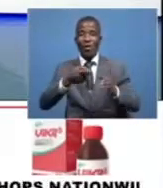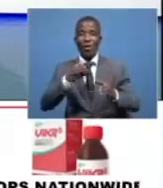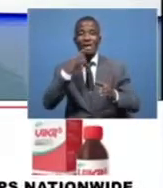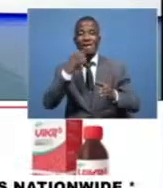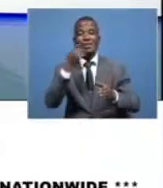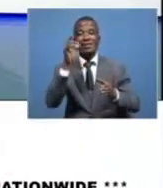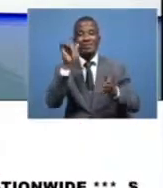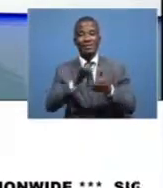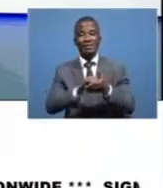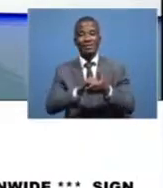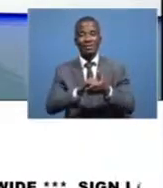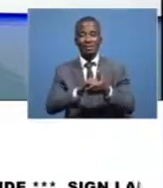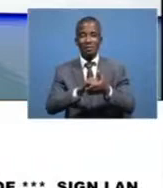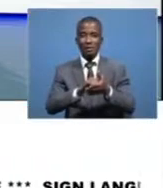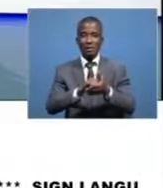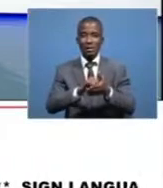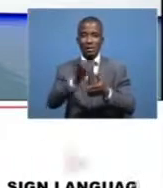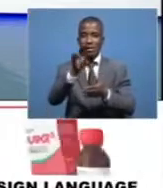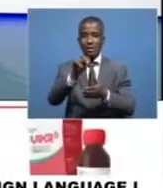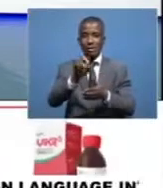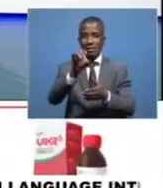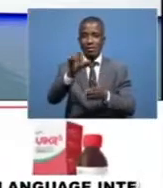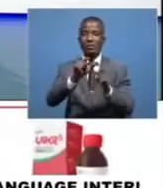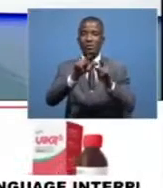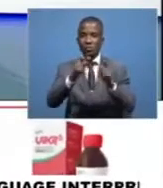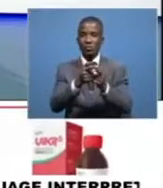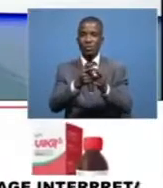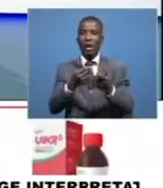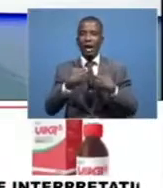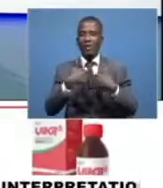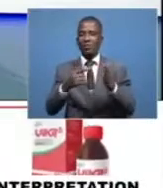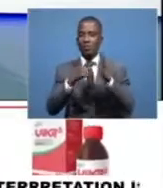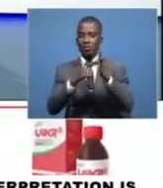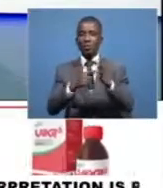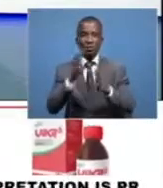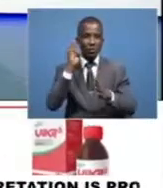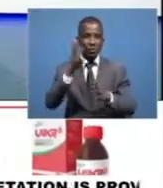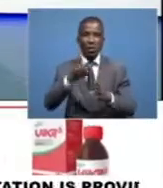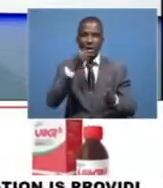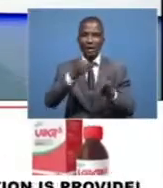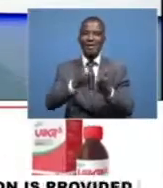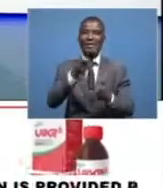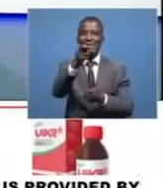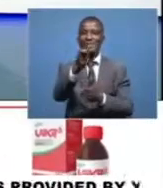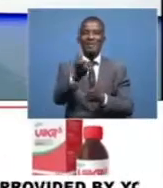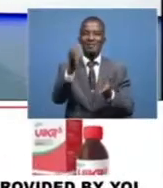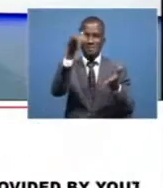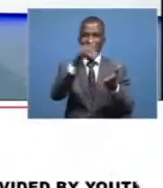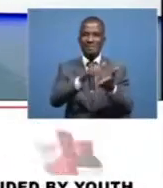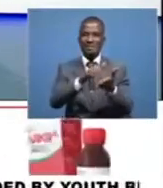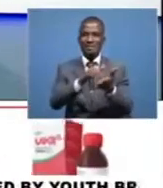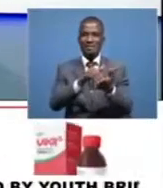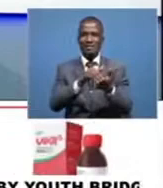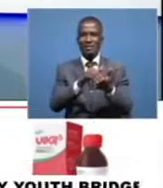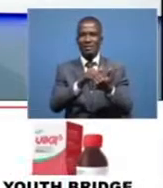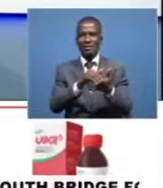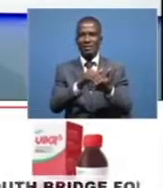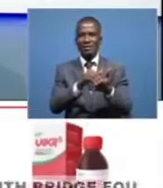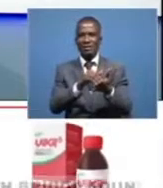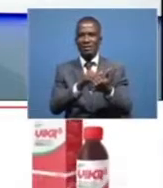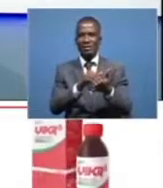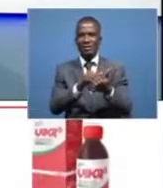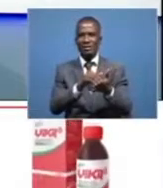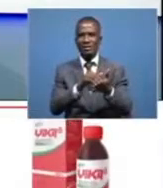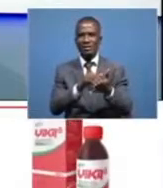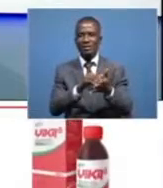though the petitioners have indicated that they would like to open their case, the 2 cases